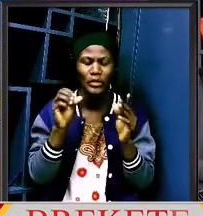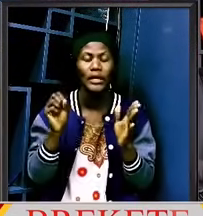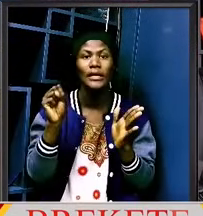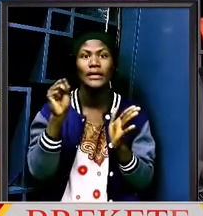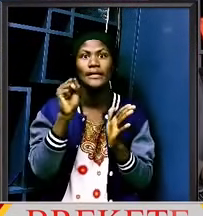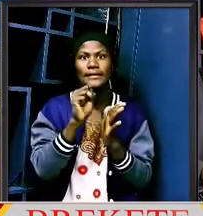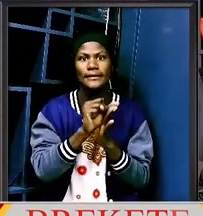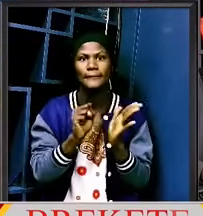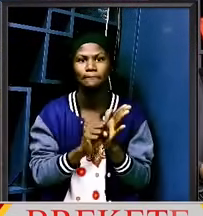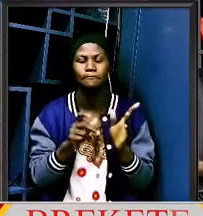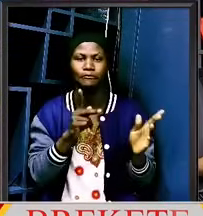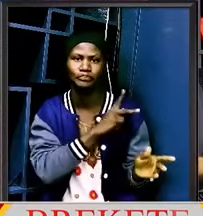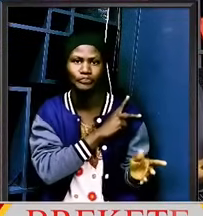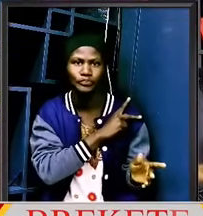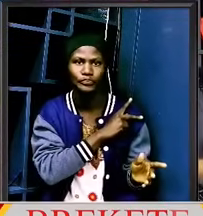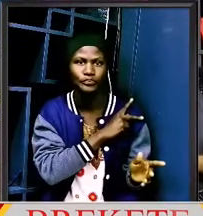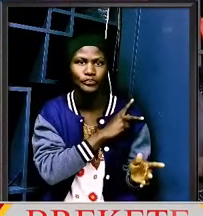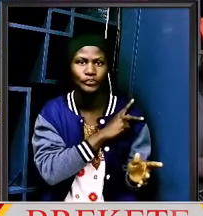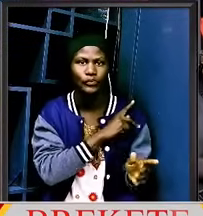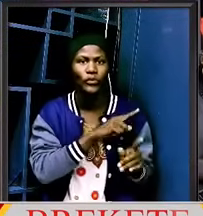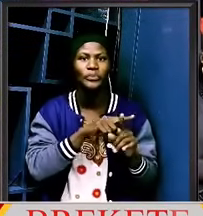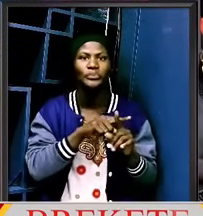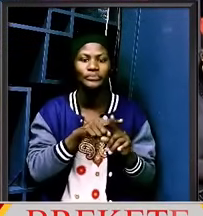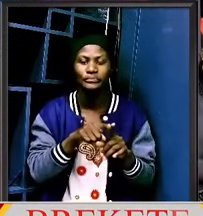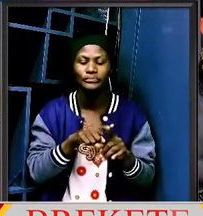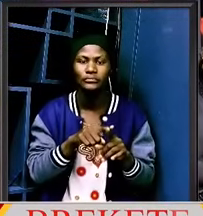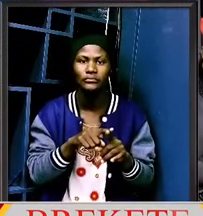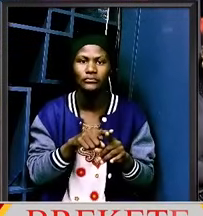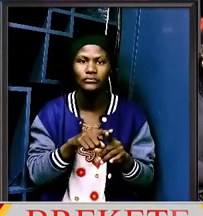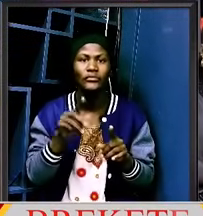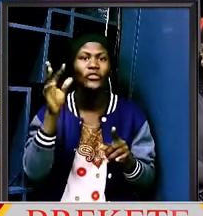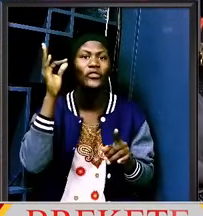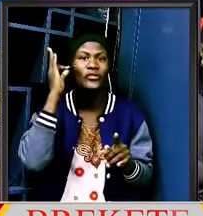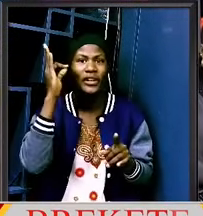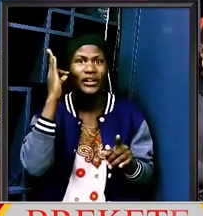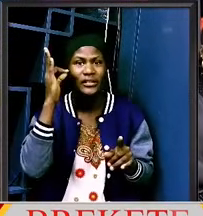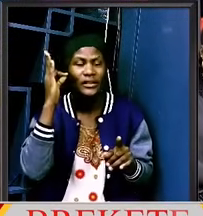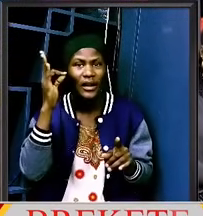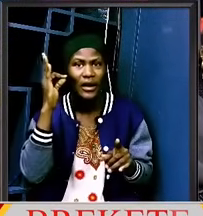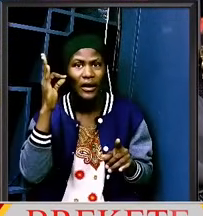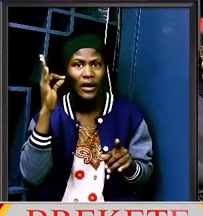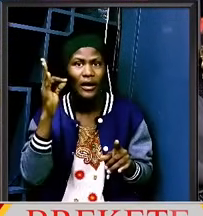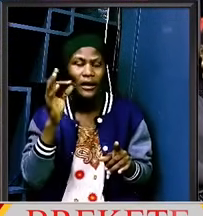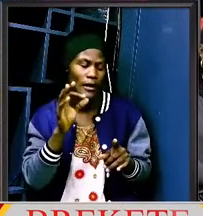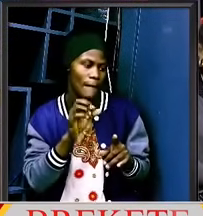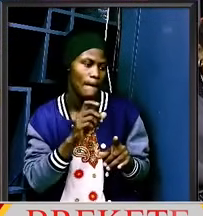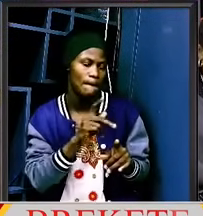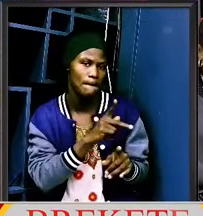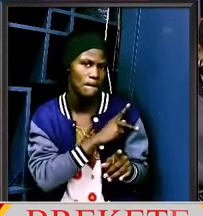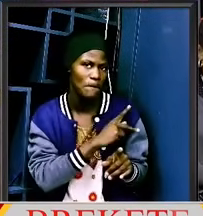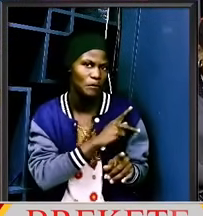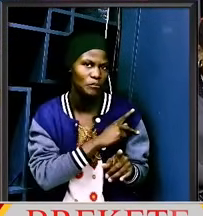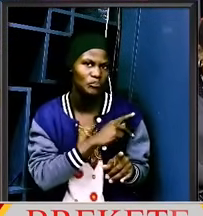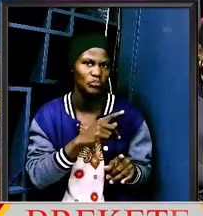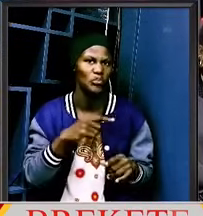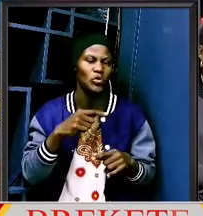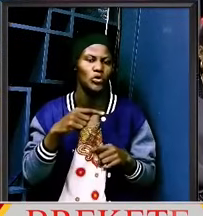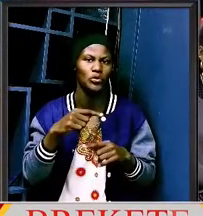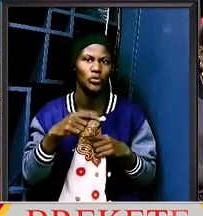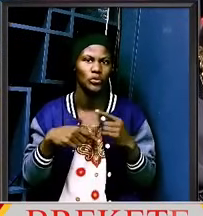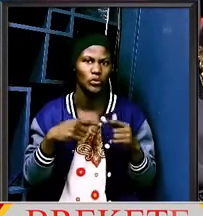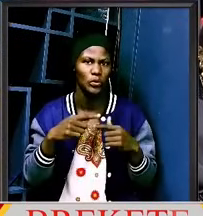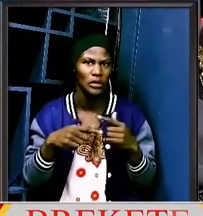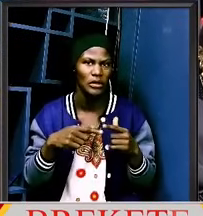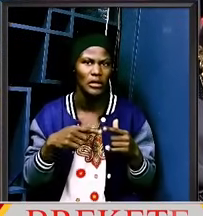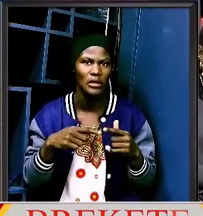police, then they influence federal police to use them. State governor go determine who go